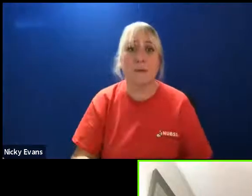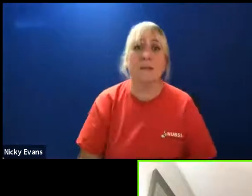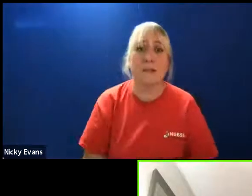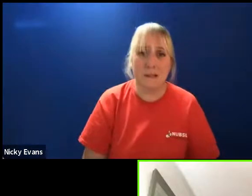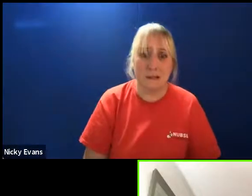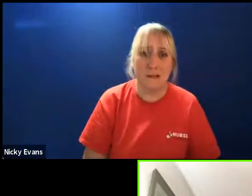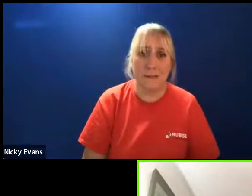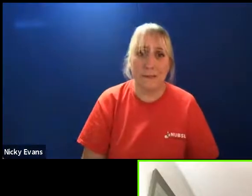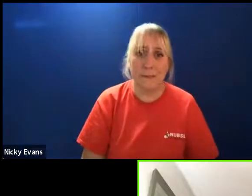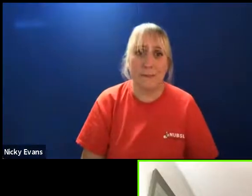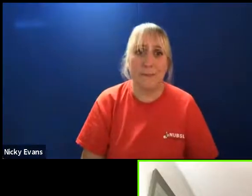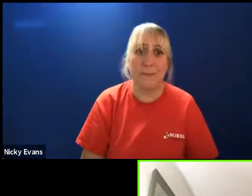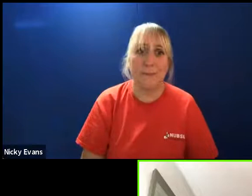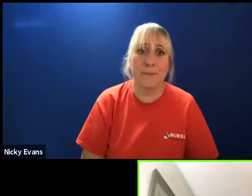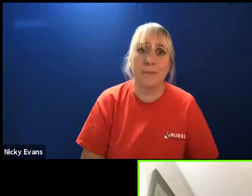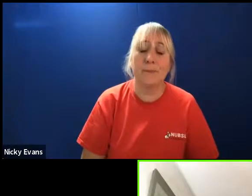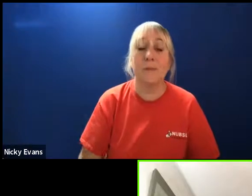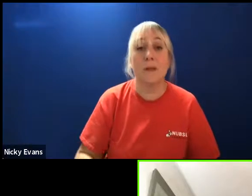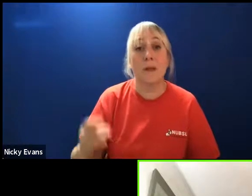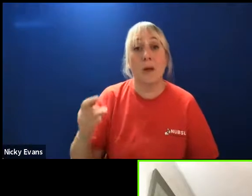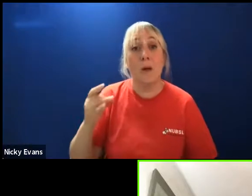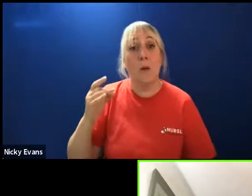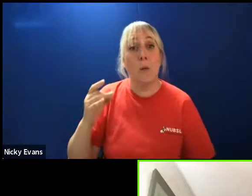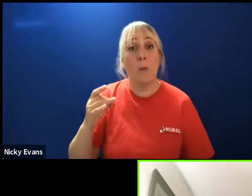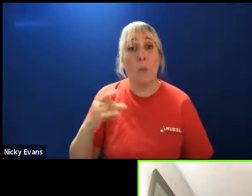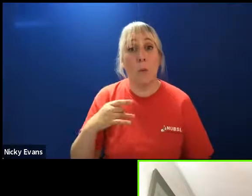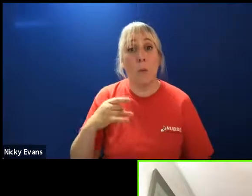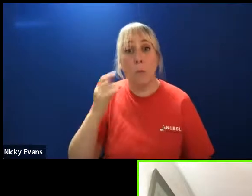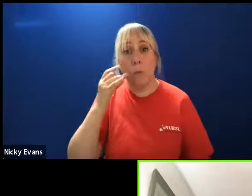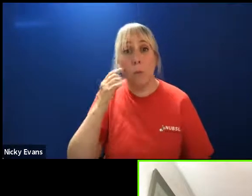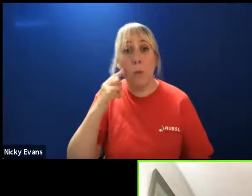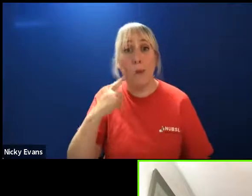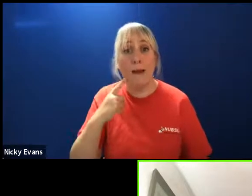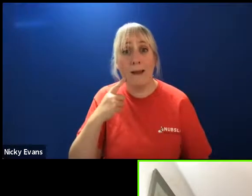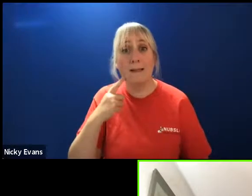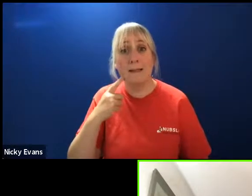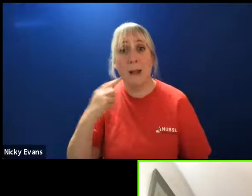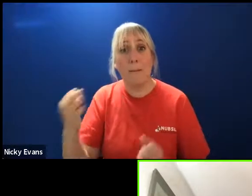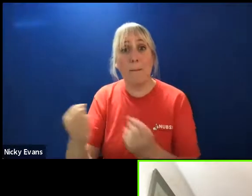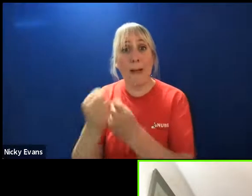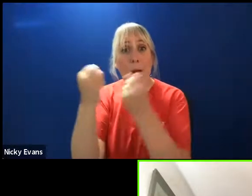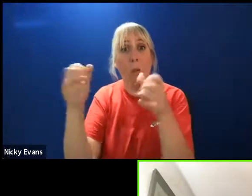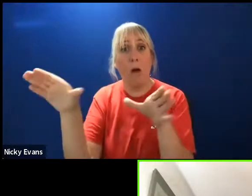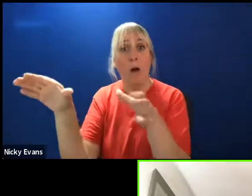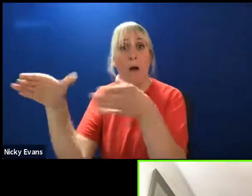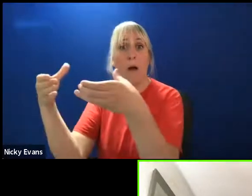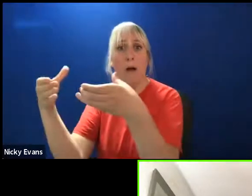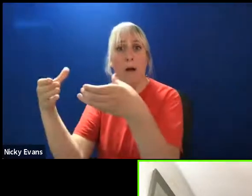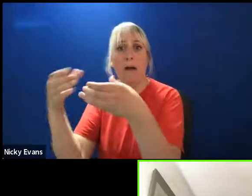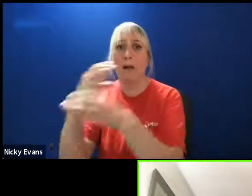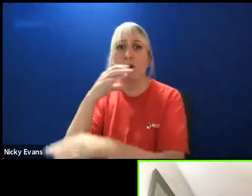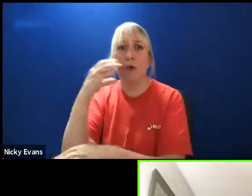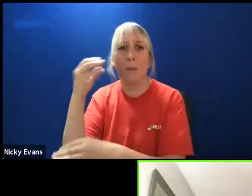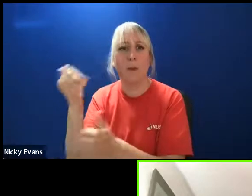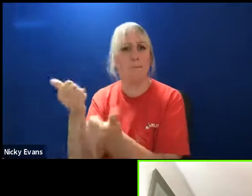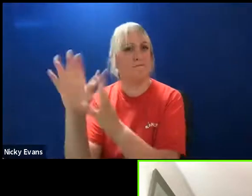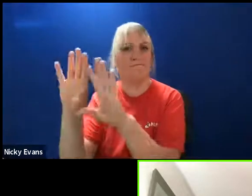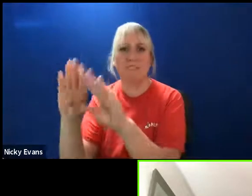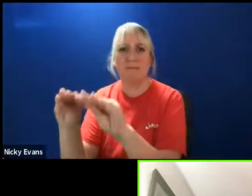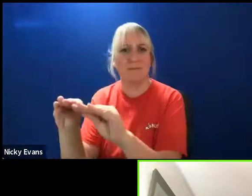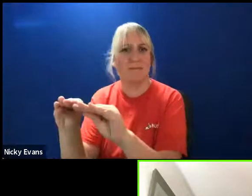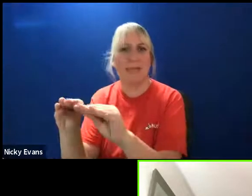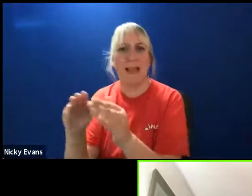words, white power in Cuba is ended. as opposed to getting hung up on that phrase